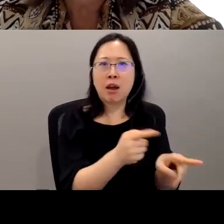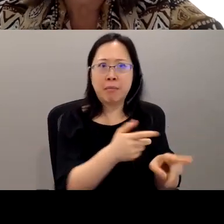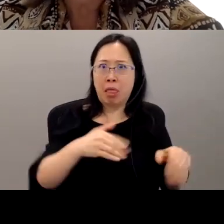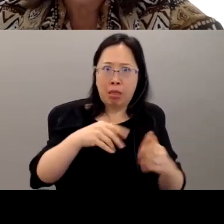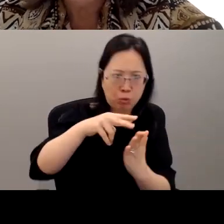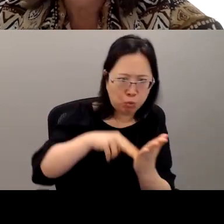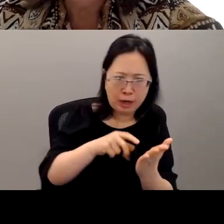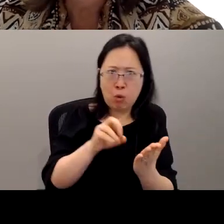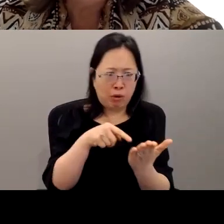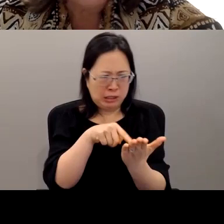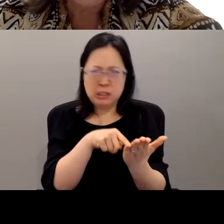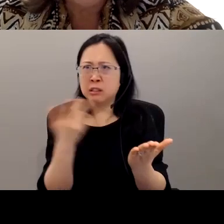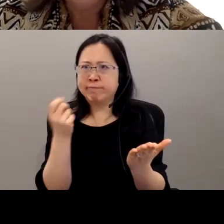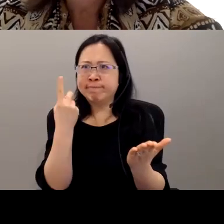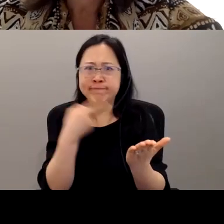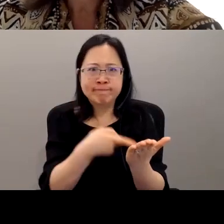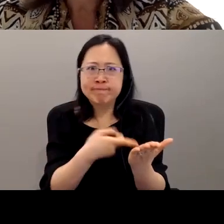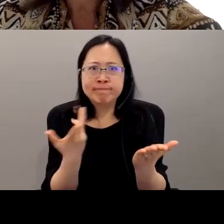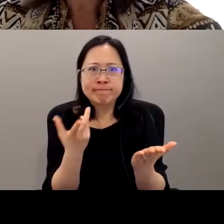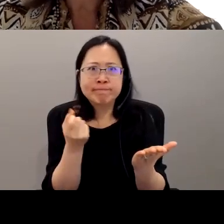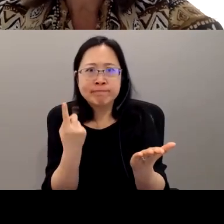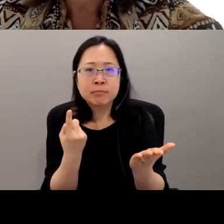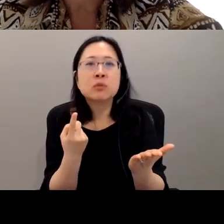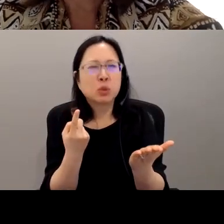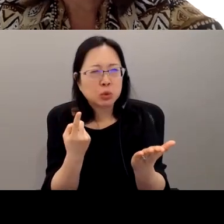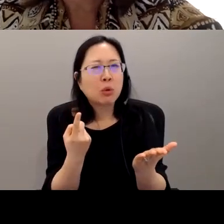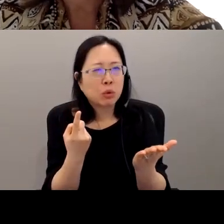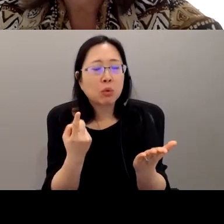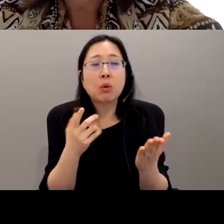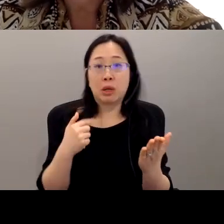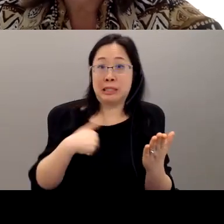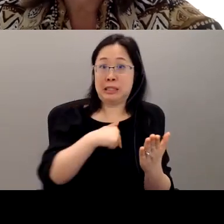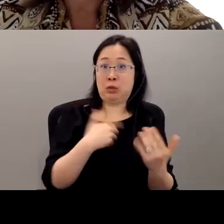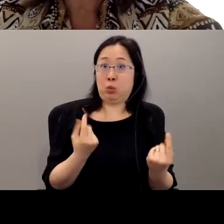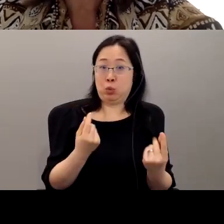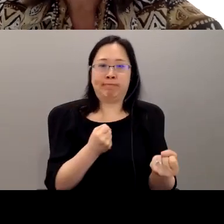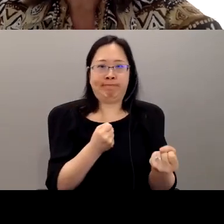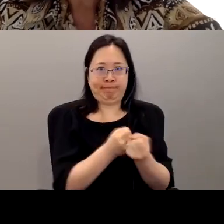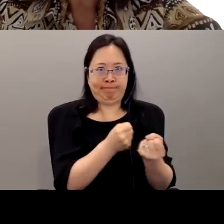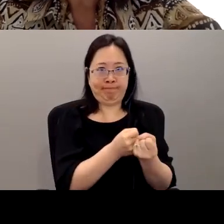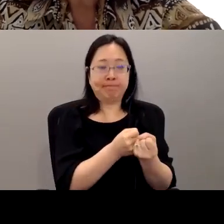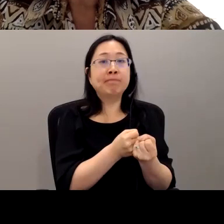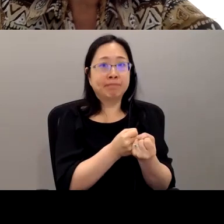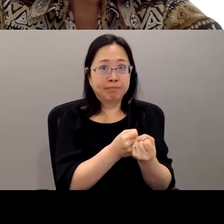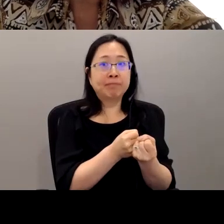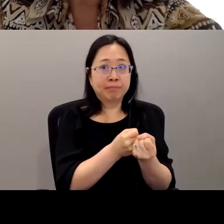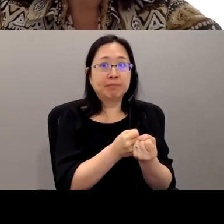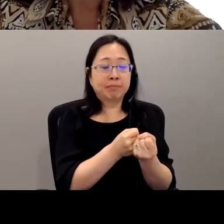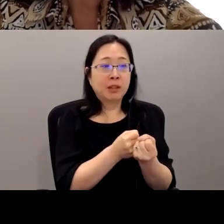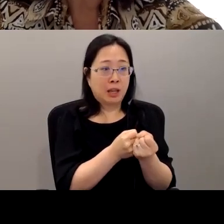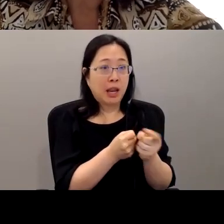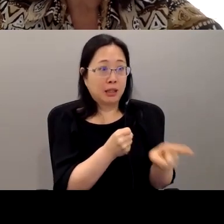or they don't understand the information. So this is what we assist them with, is ensuring that they